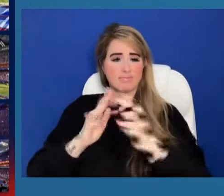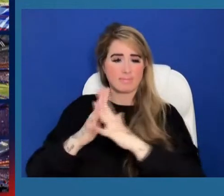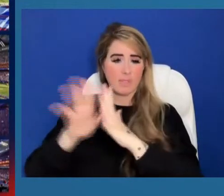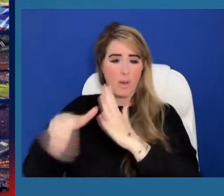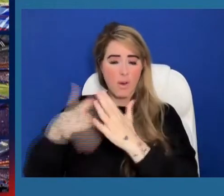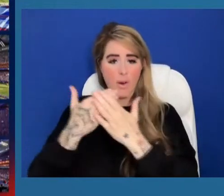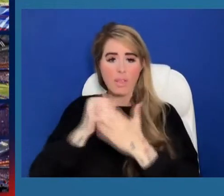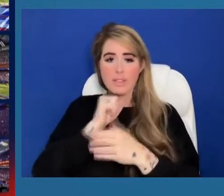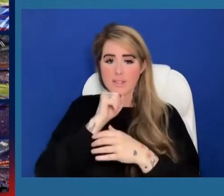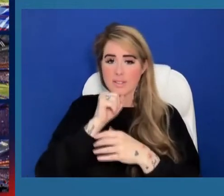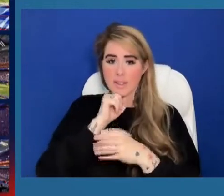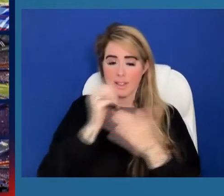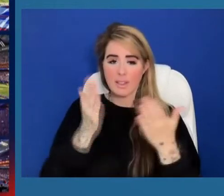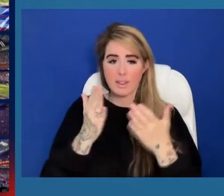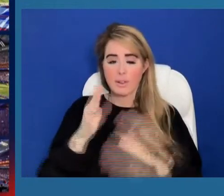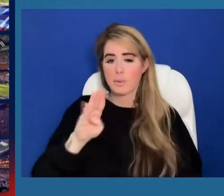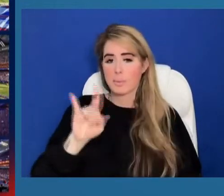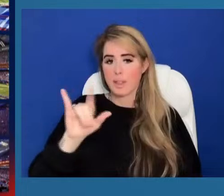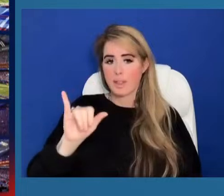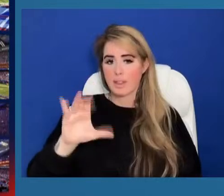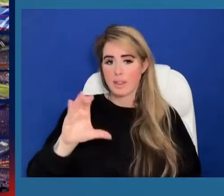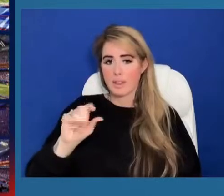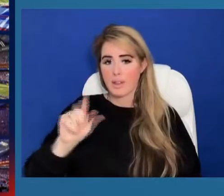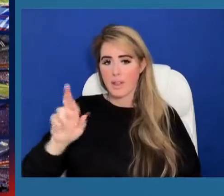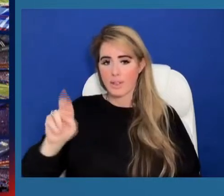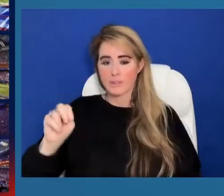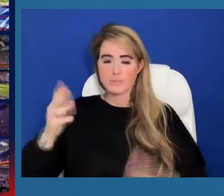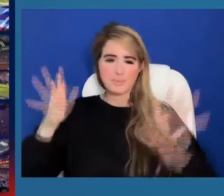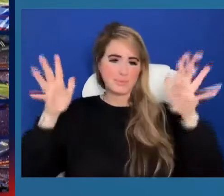Stonebridge, Billy Collern.